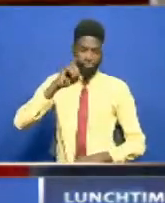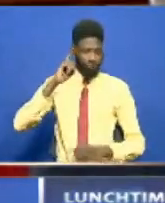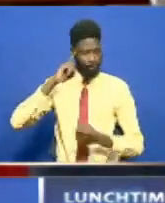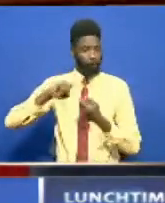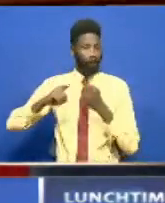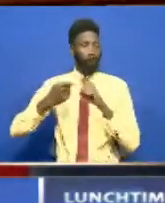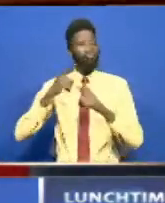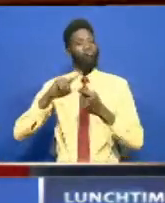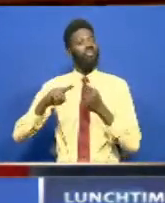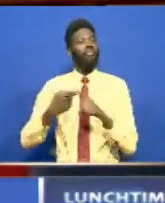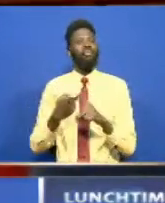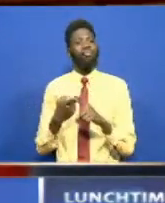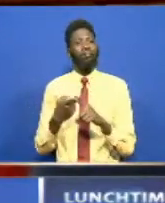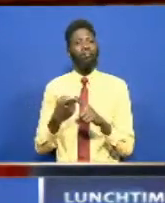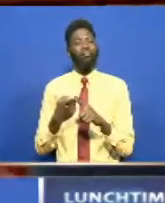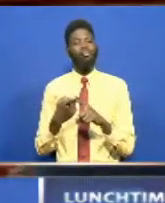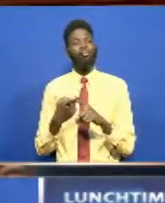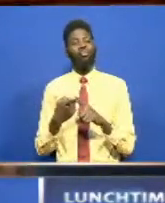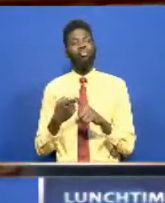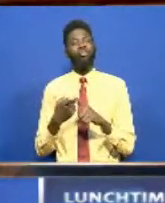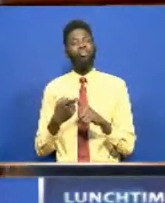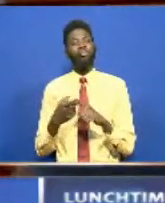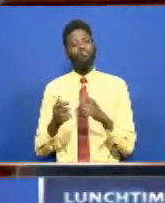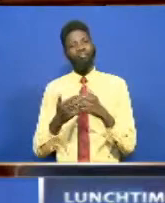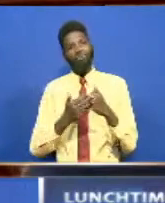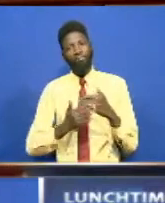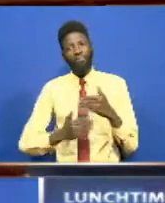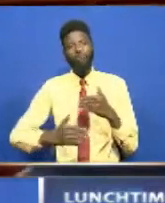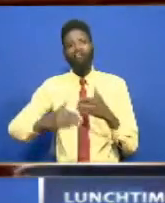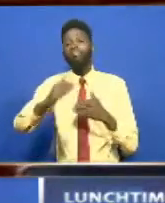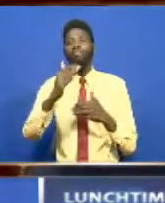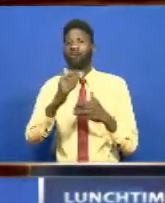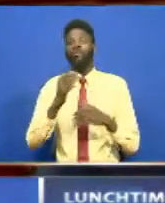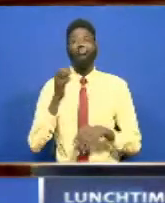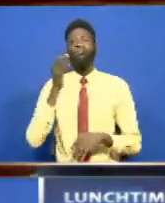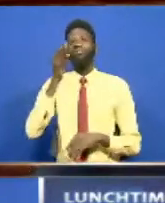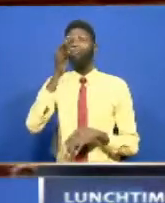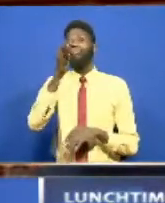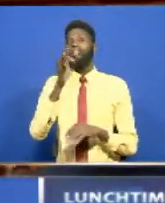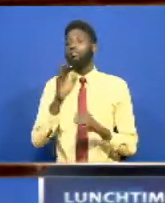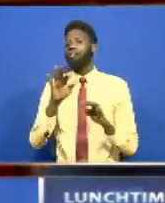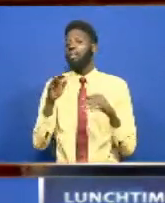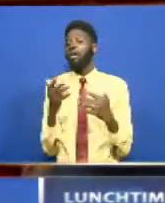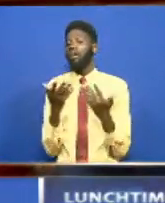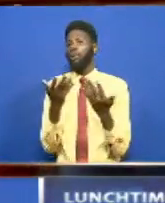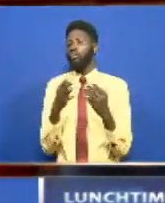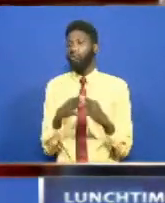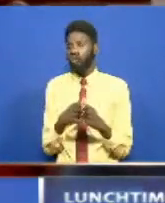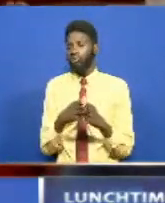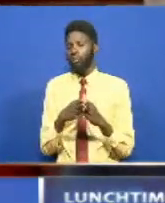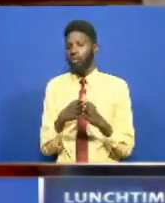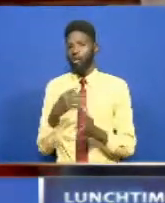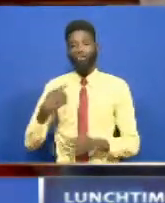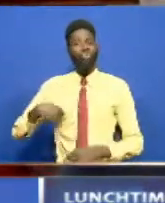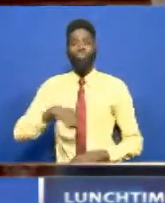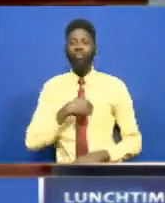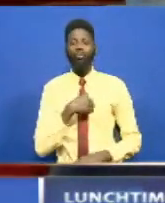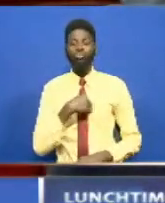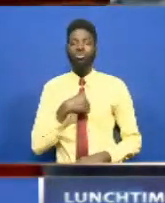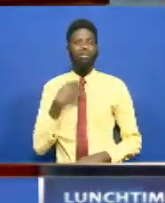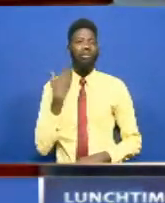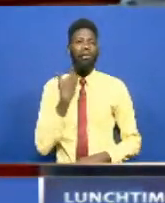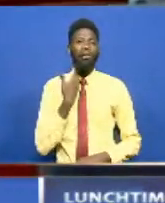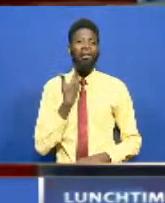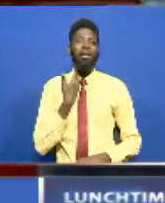Itakuwa namna gani baadaye? sisi hatutaki tuwe